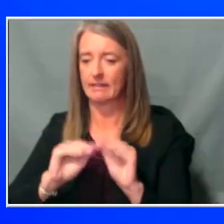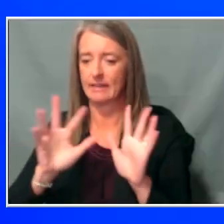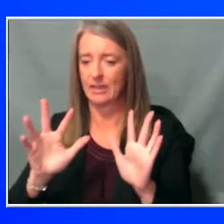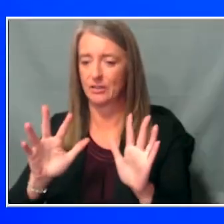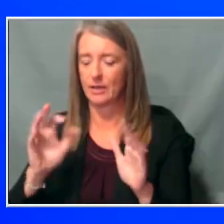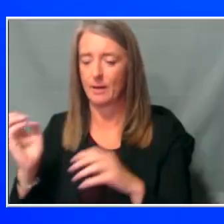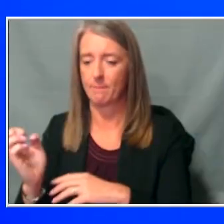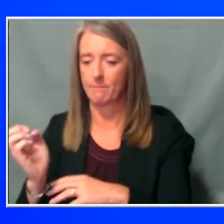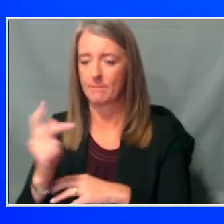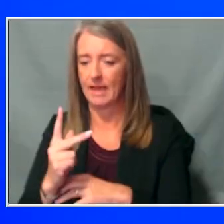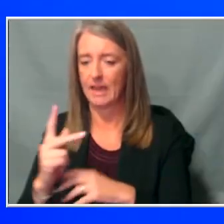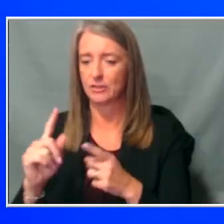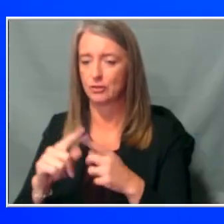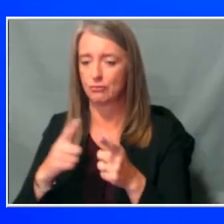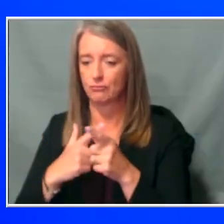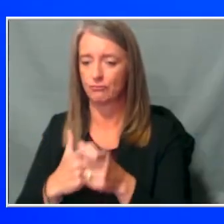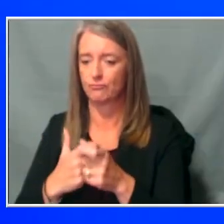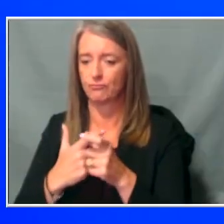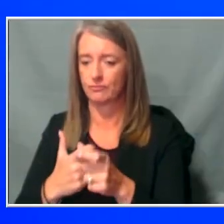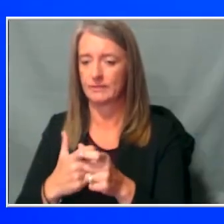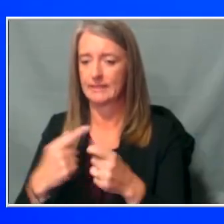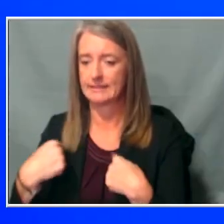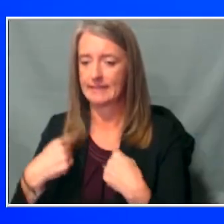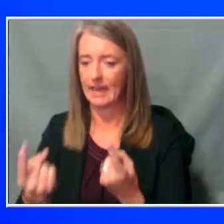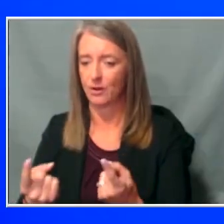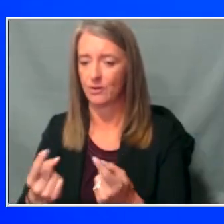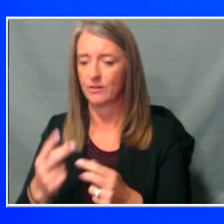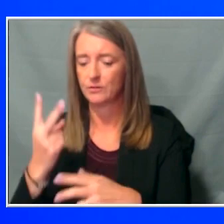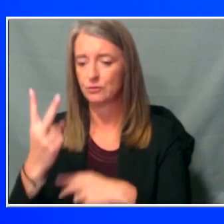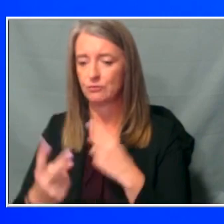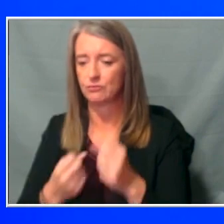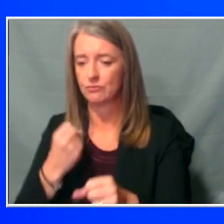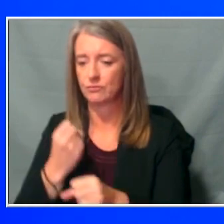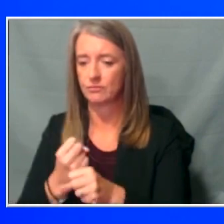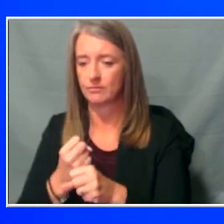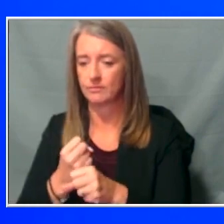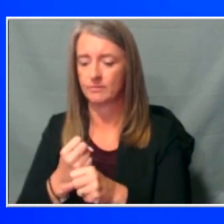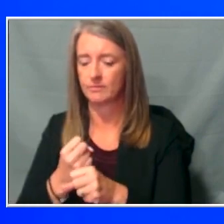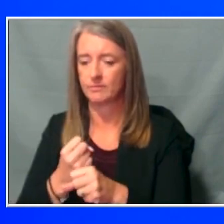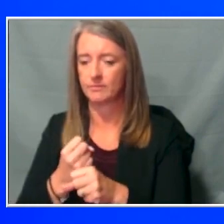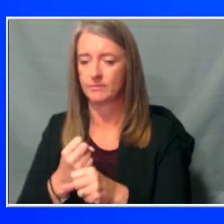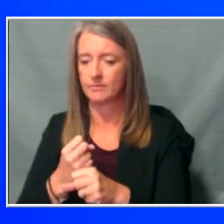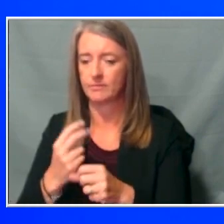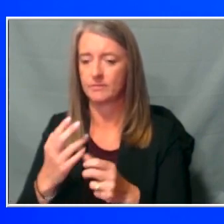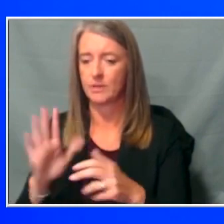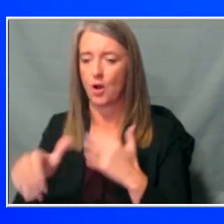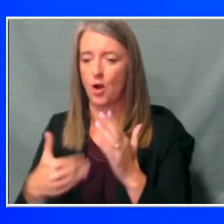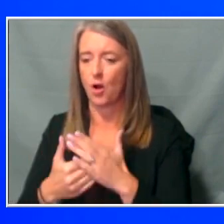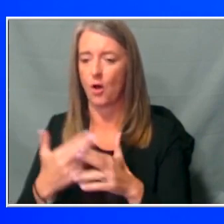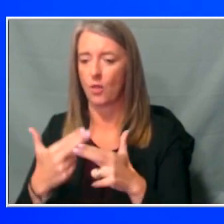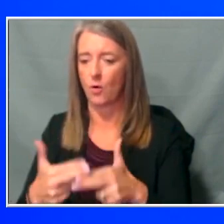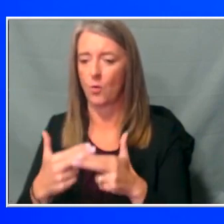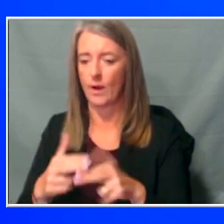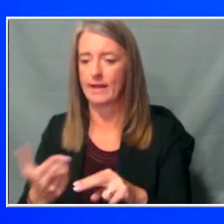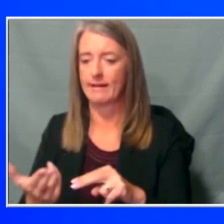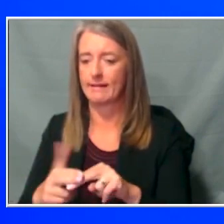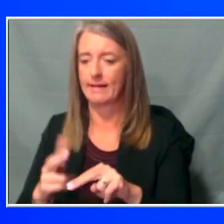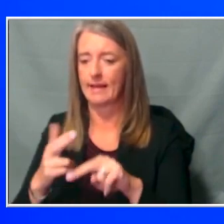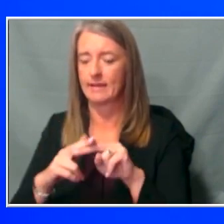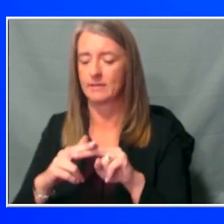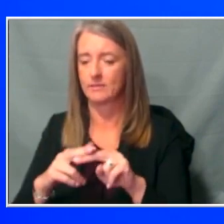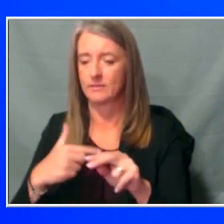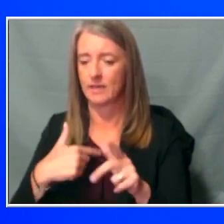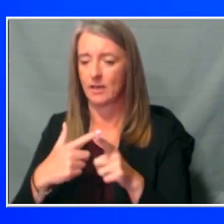back to running. It's taken a while. So for 2 years and all of the weight that I gained, I was